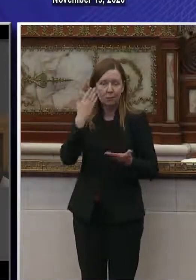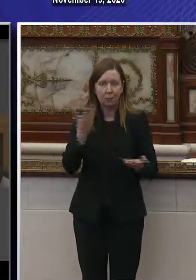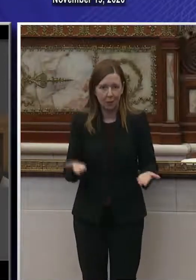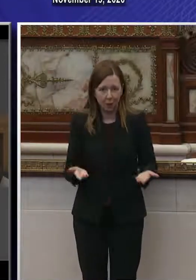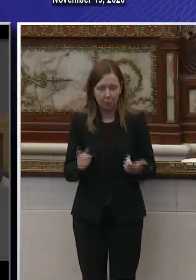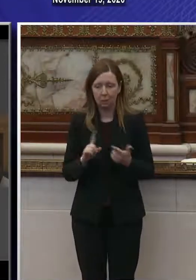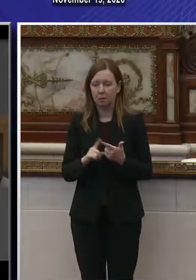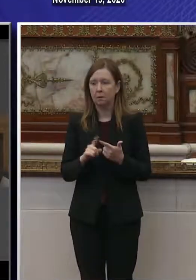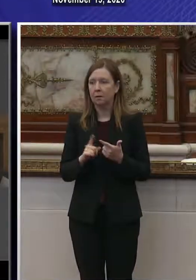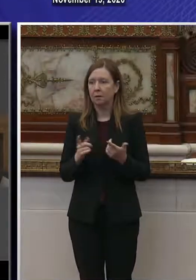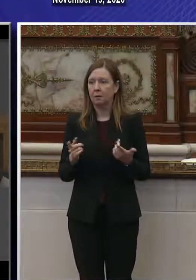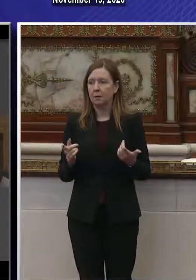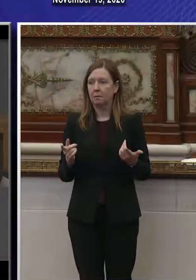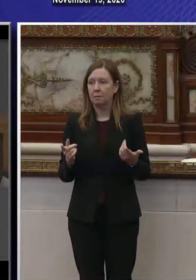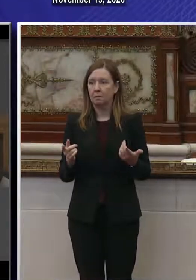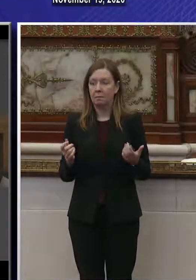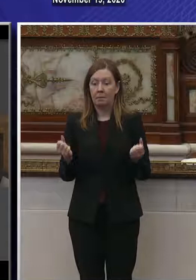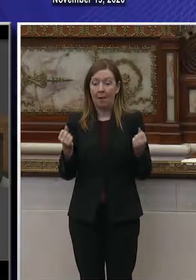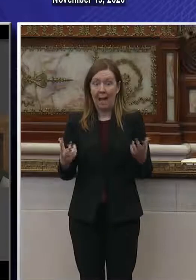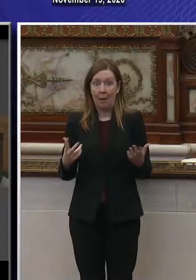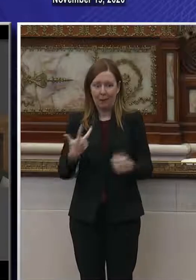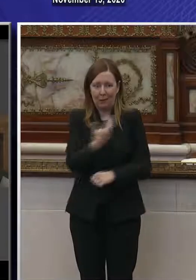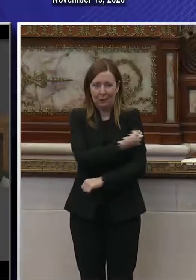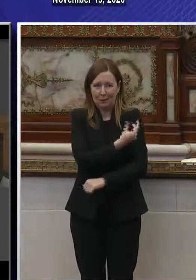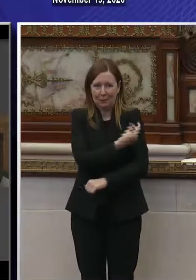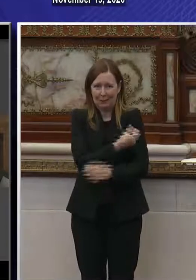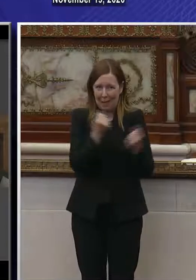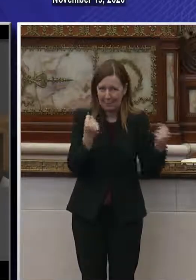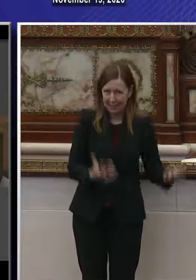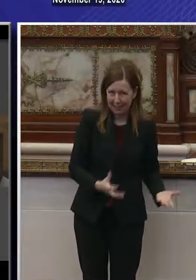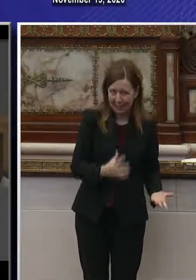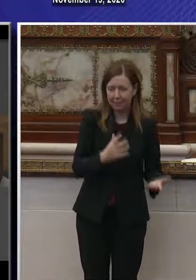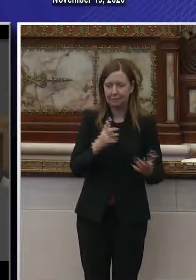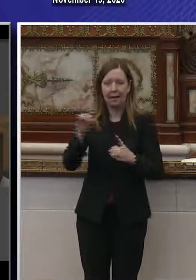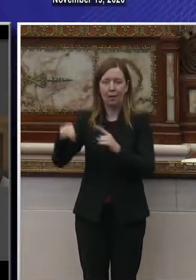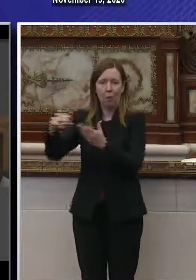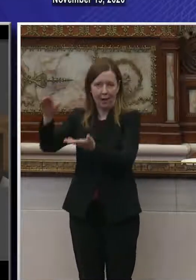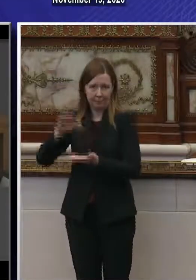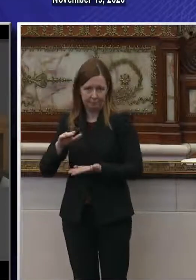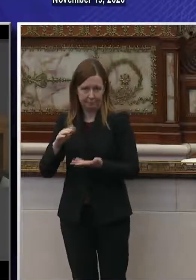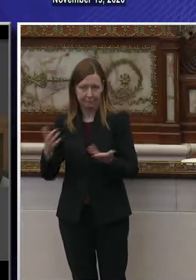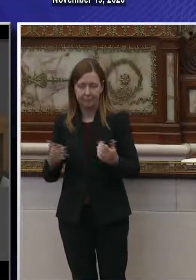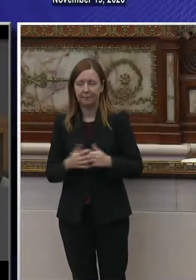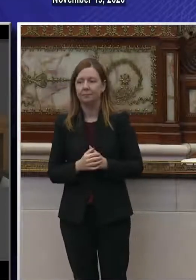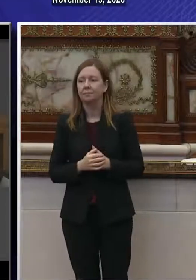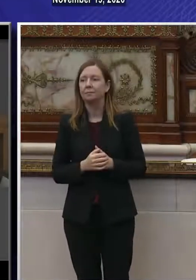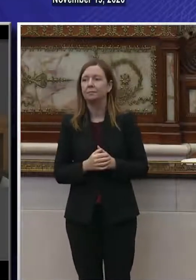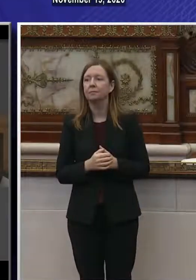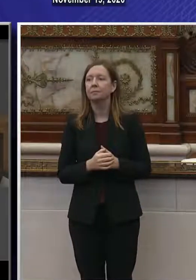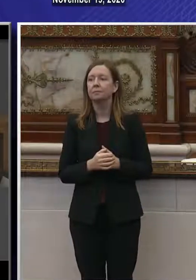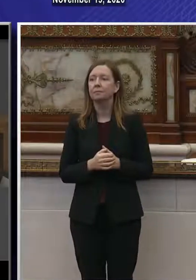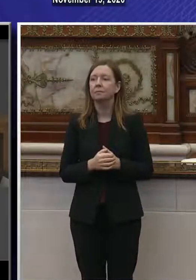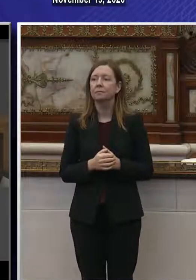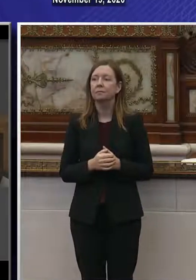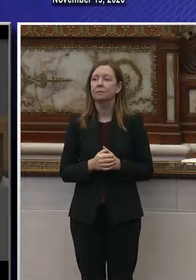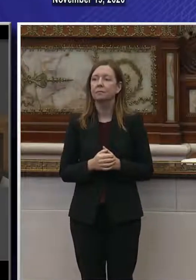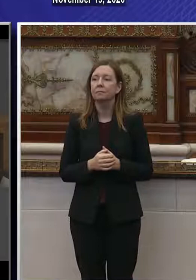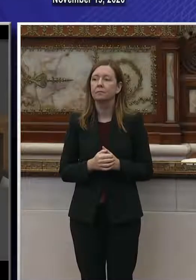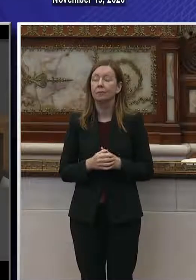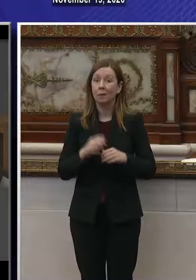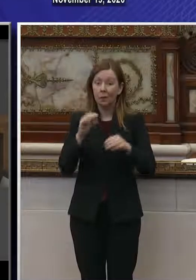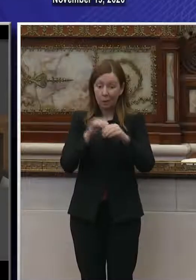do we know how many doses we'll get and when we will get them. We also don't know what the